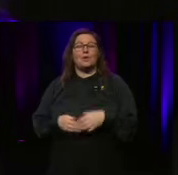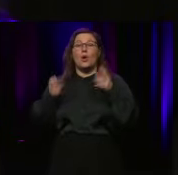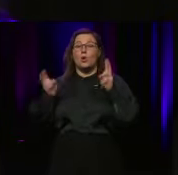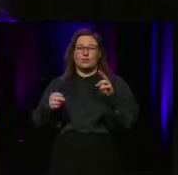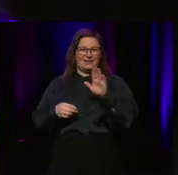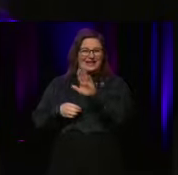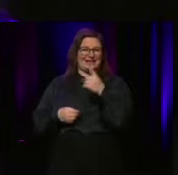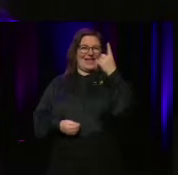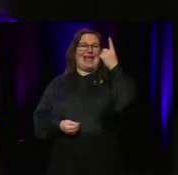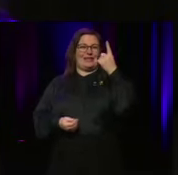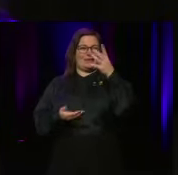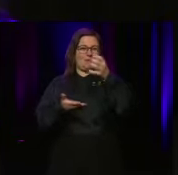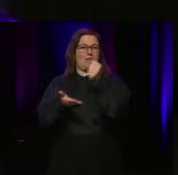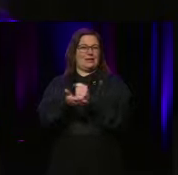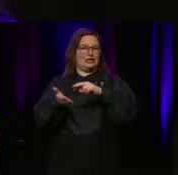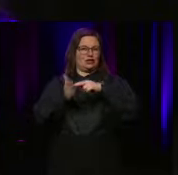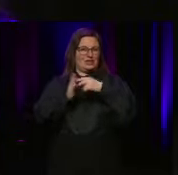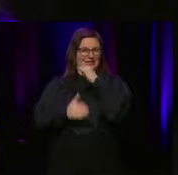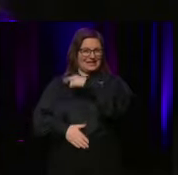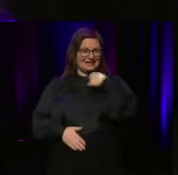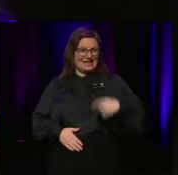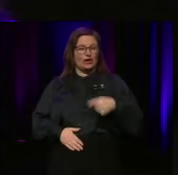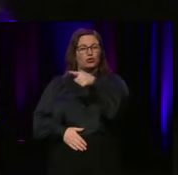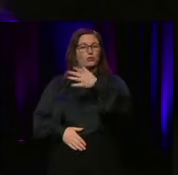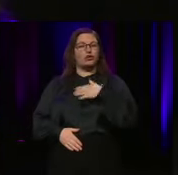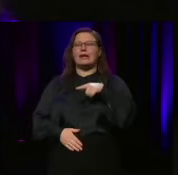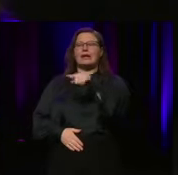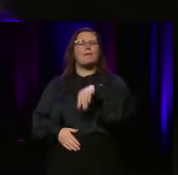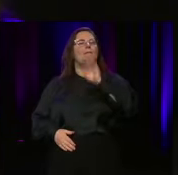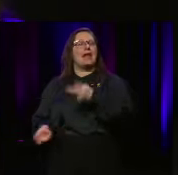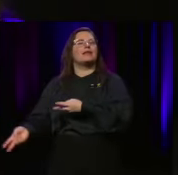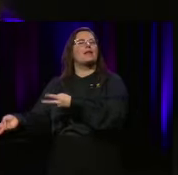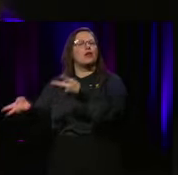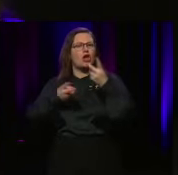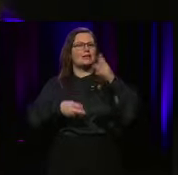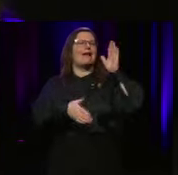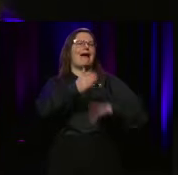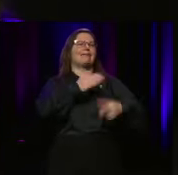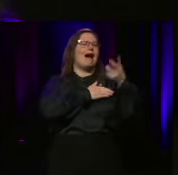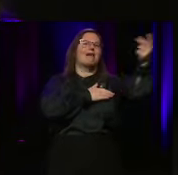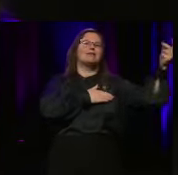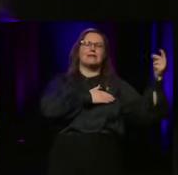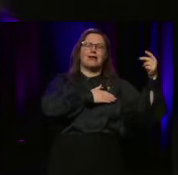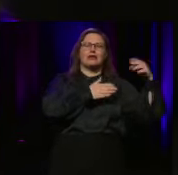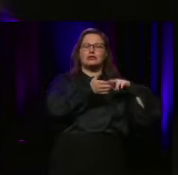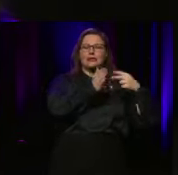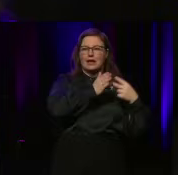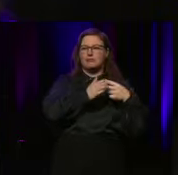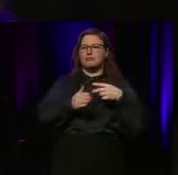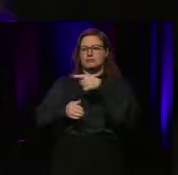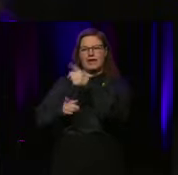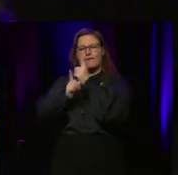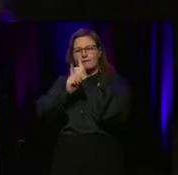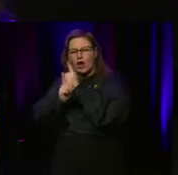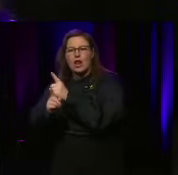one-party system as more democratic, actually, more attuned to the needs and wishes of the